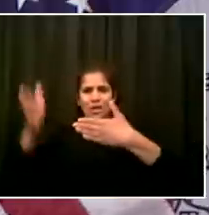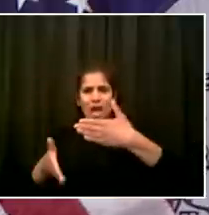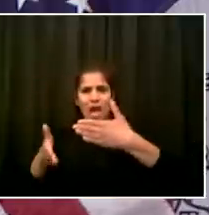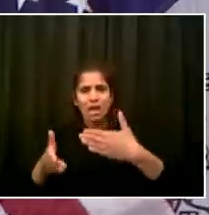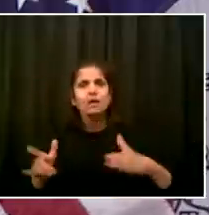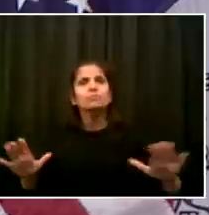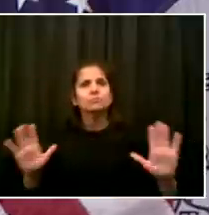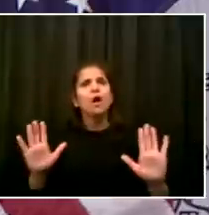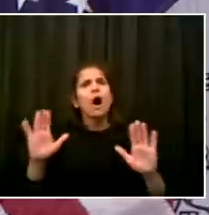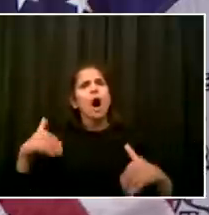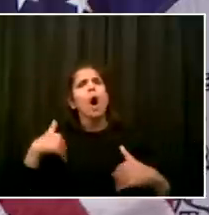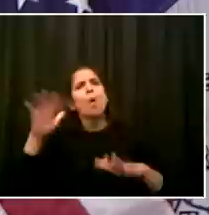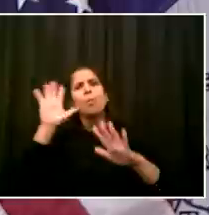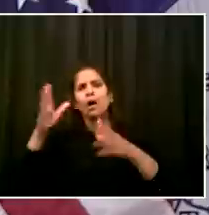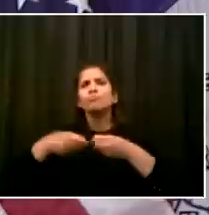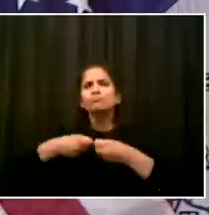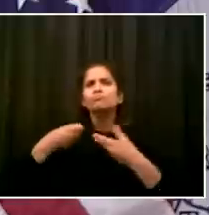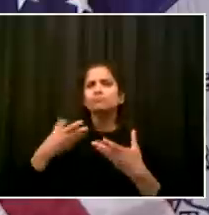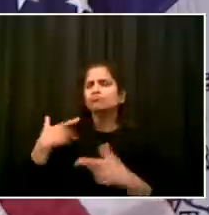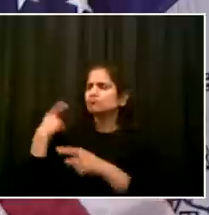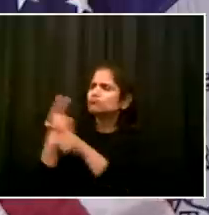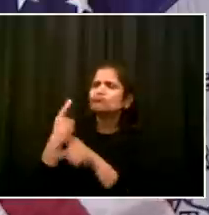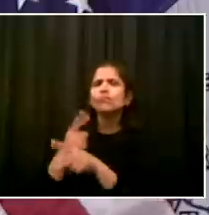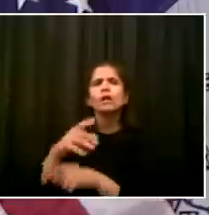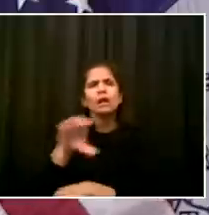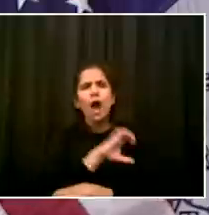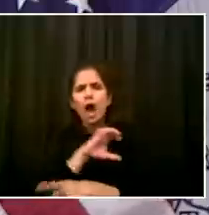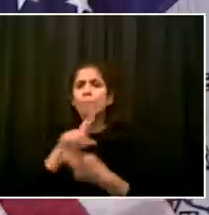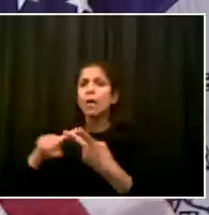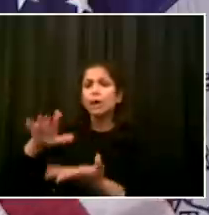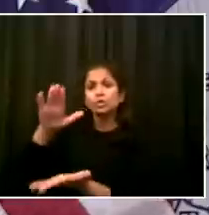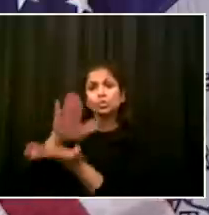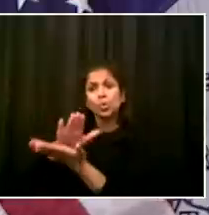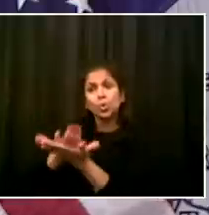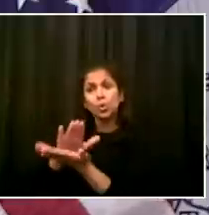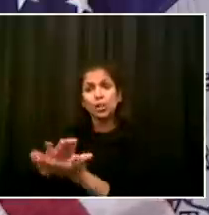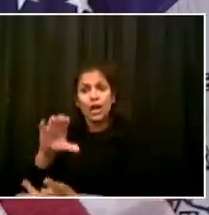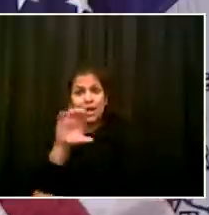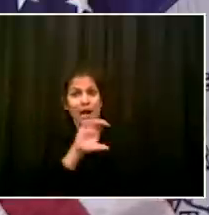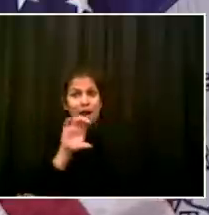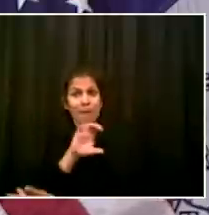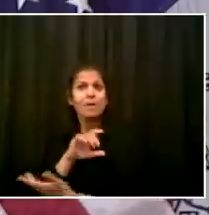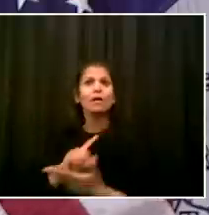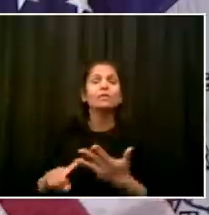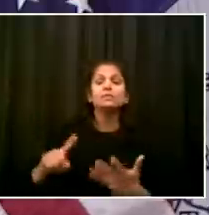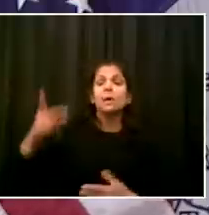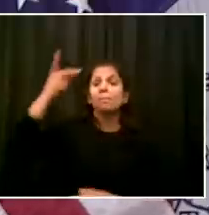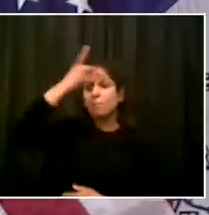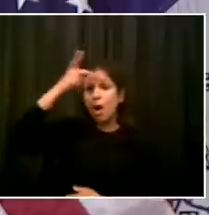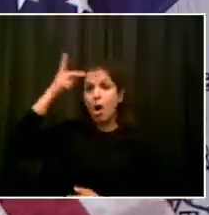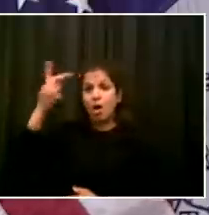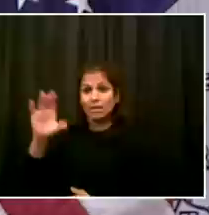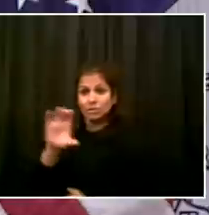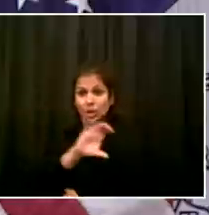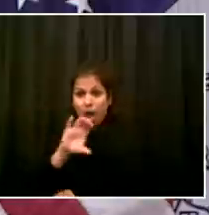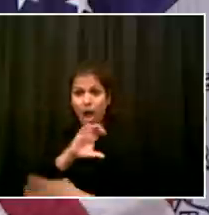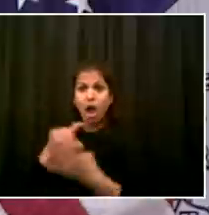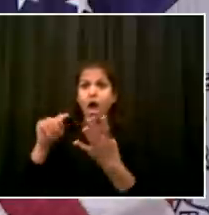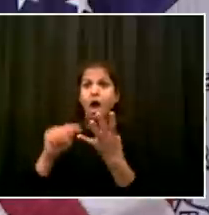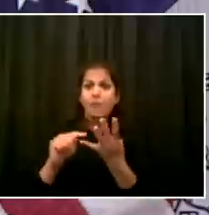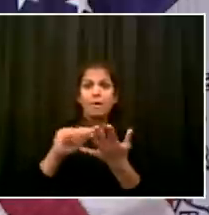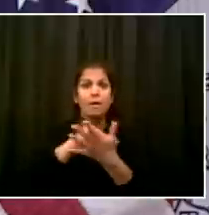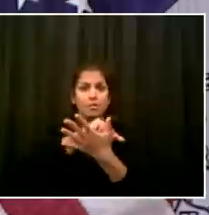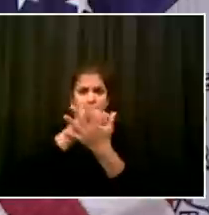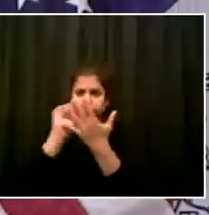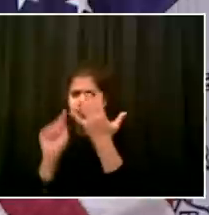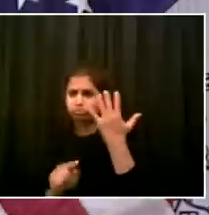stewards. The last thing we want to do is be at this stressful time for the city, resorting to